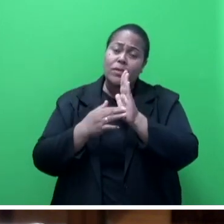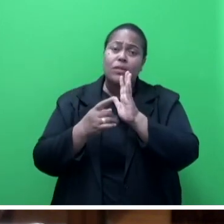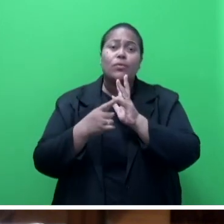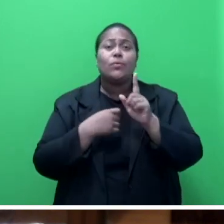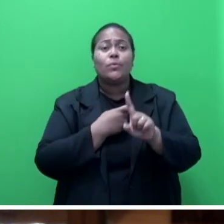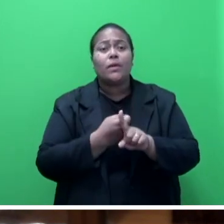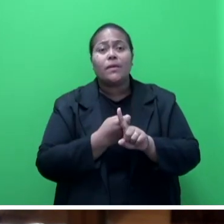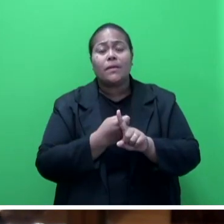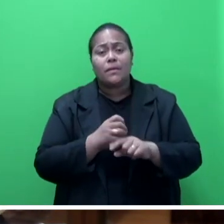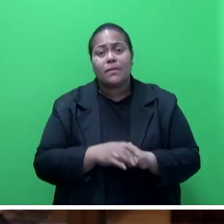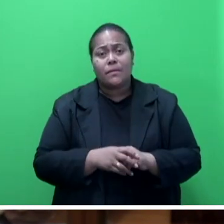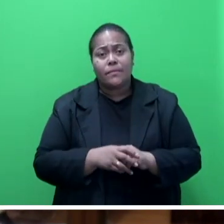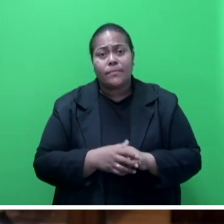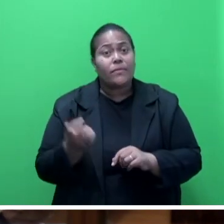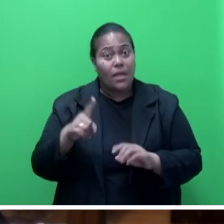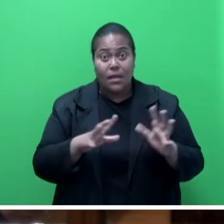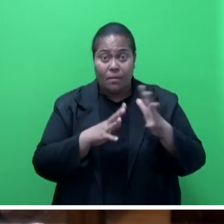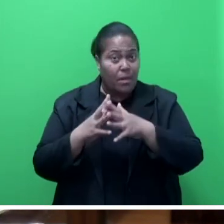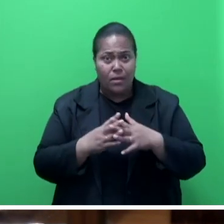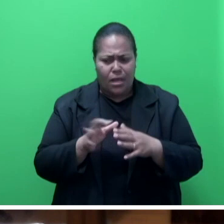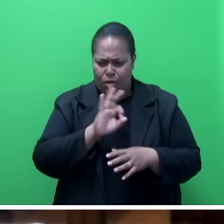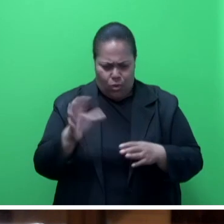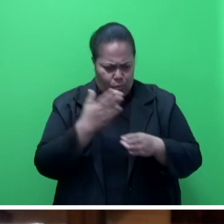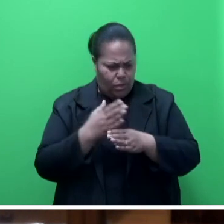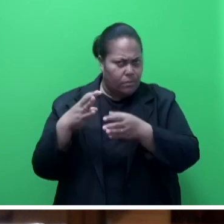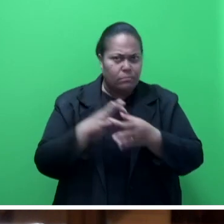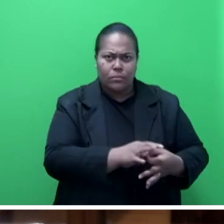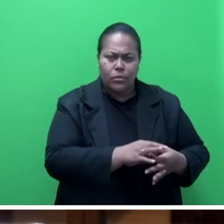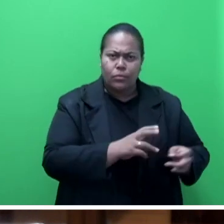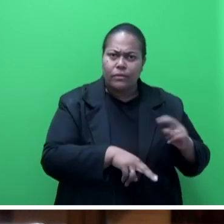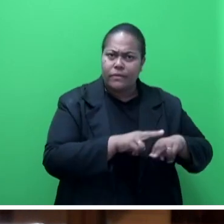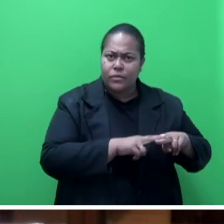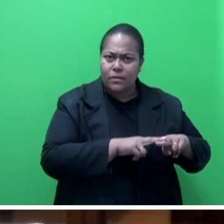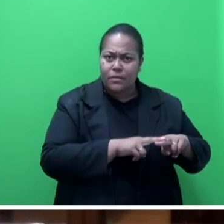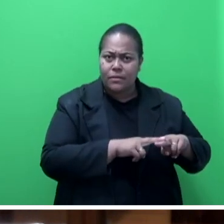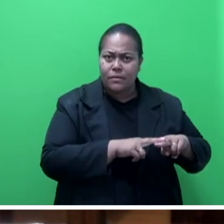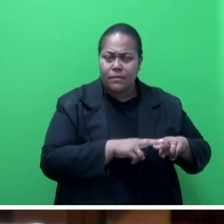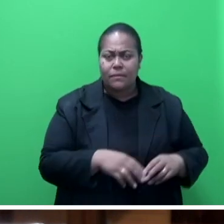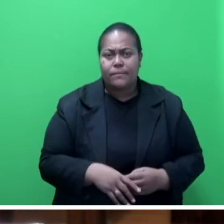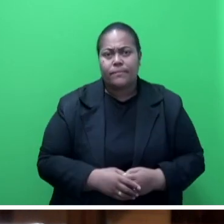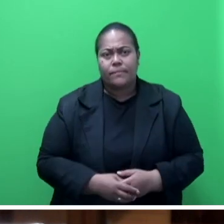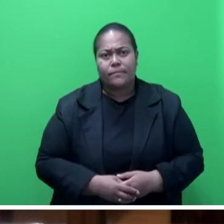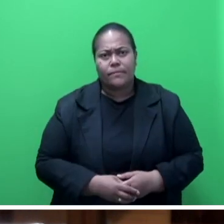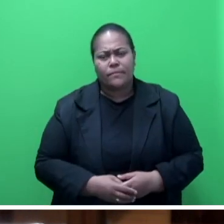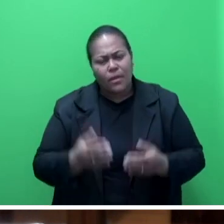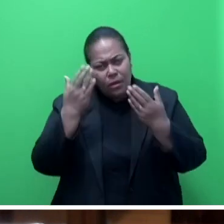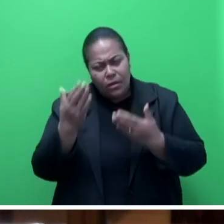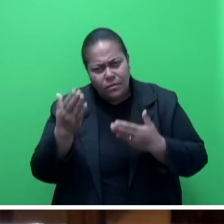and the United States should not work with Fiji. Honorable